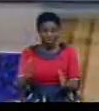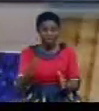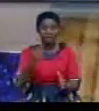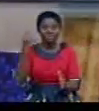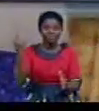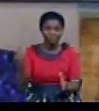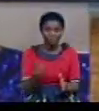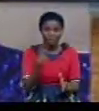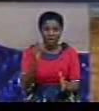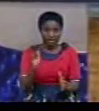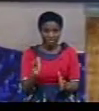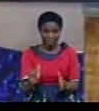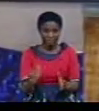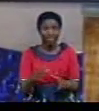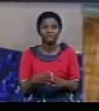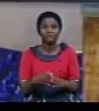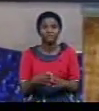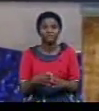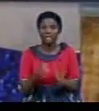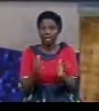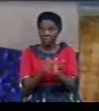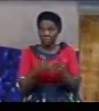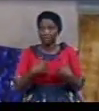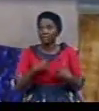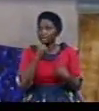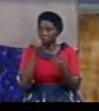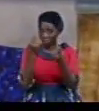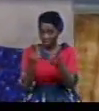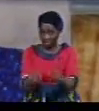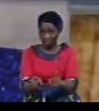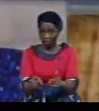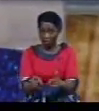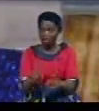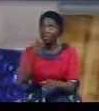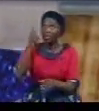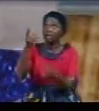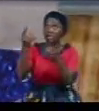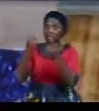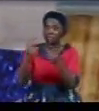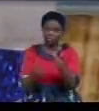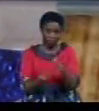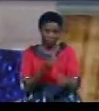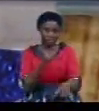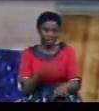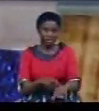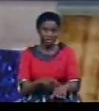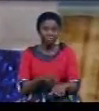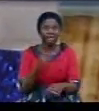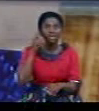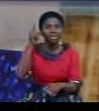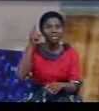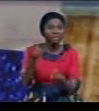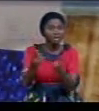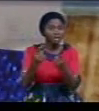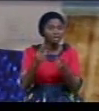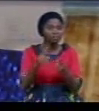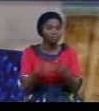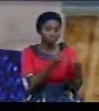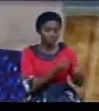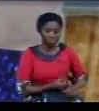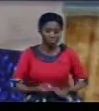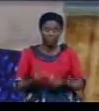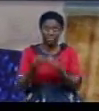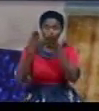forever that has not happened he came the first time he came to sacrifice